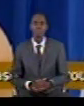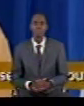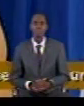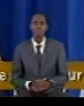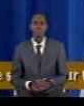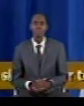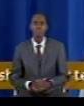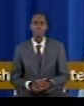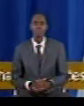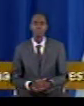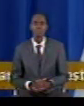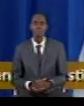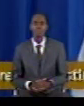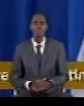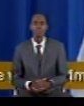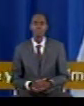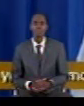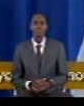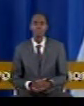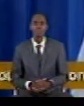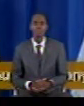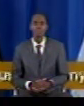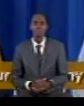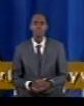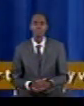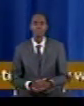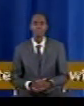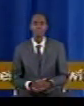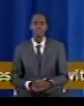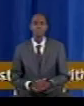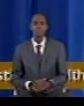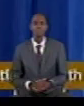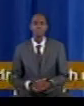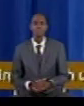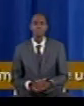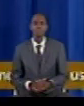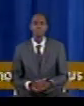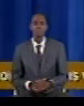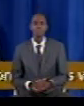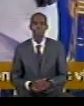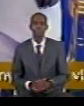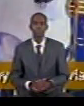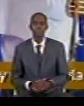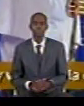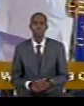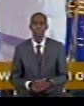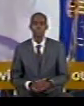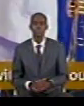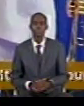Shur, Sivago, Tim Tin, and Kim, the church, or the Nafiafa, and in a yeso.